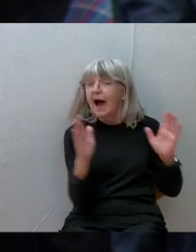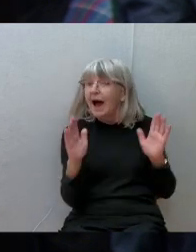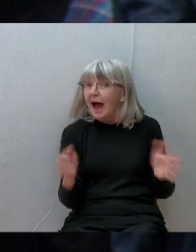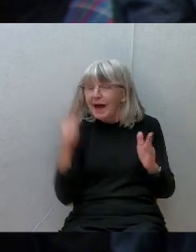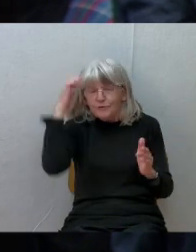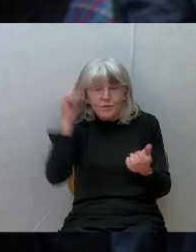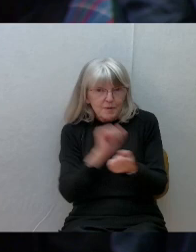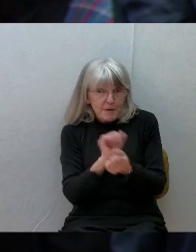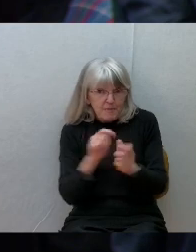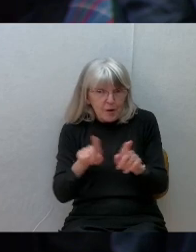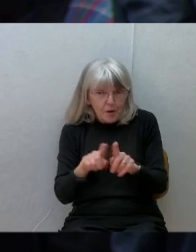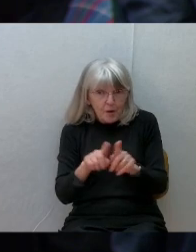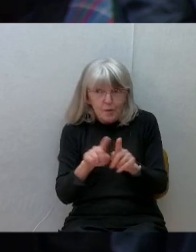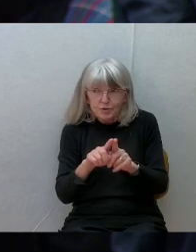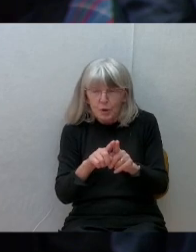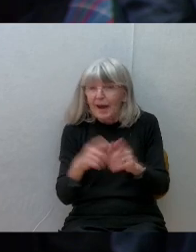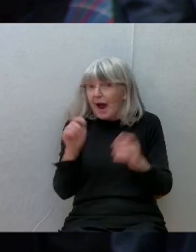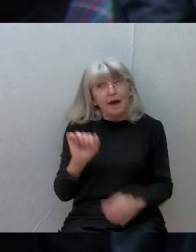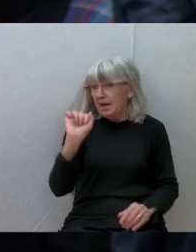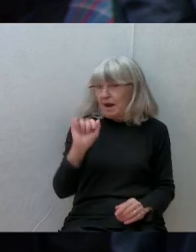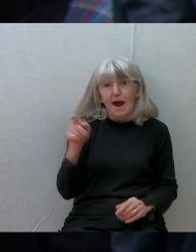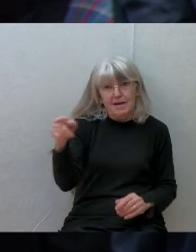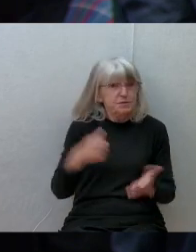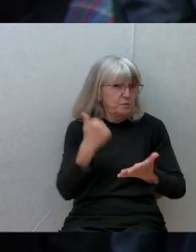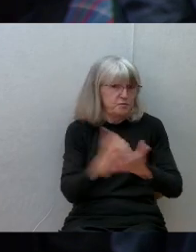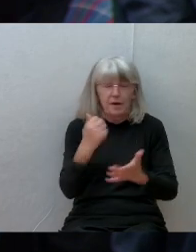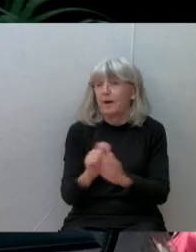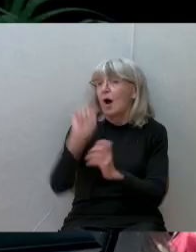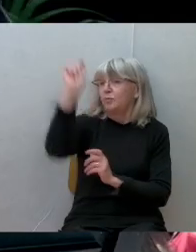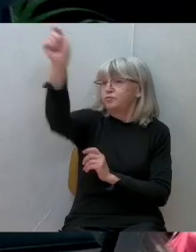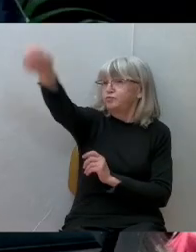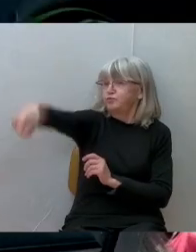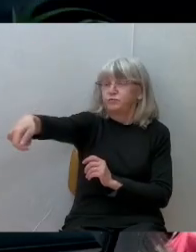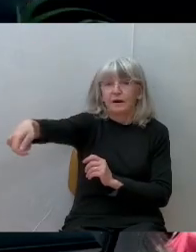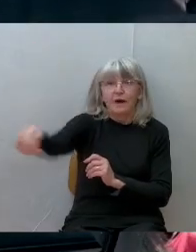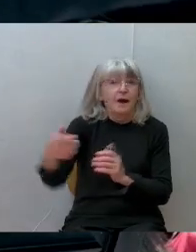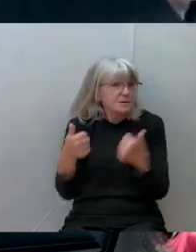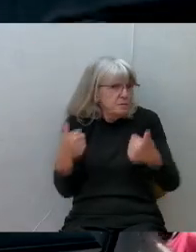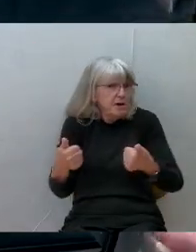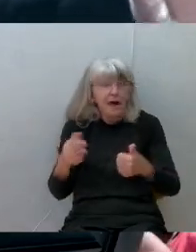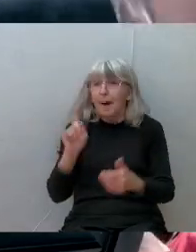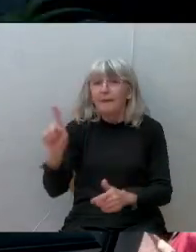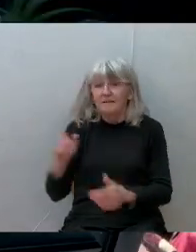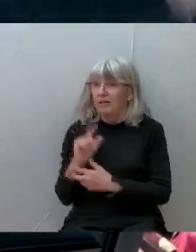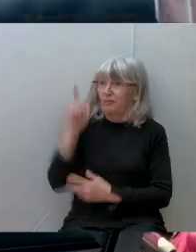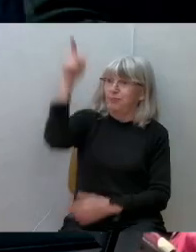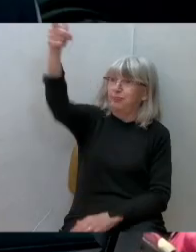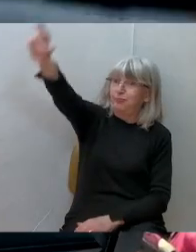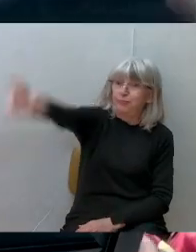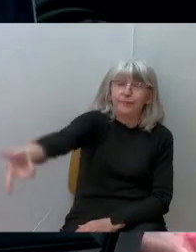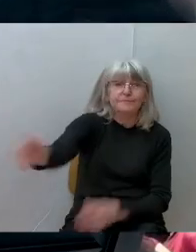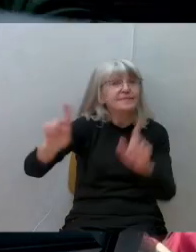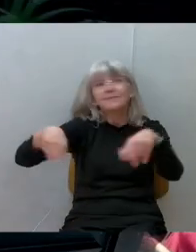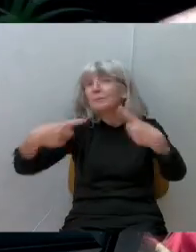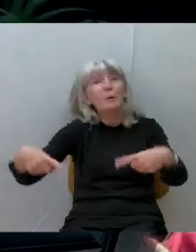one, he has amazing reach as a person, but his arms are a finite length, okay? So get close enough so he